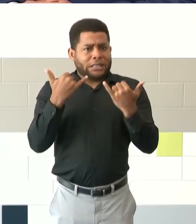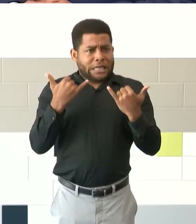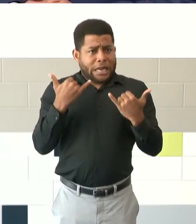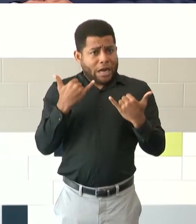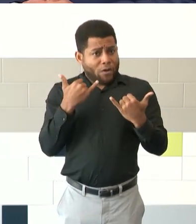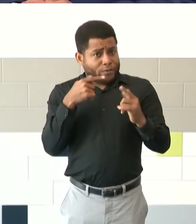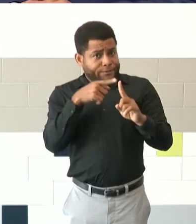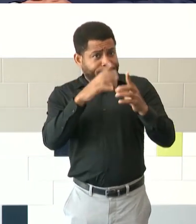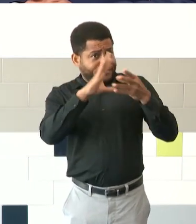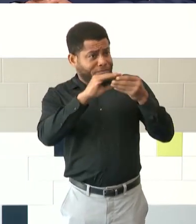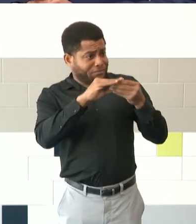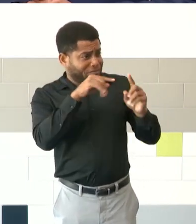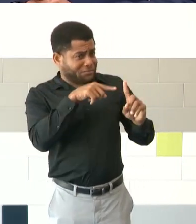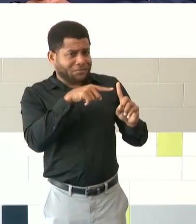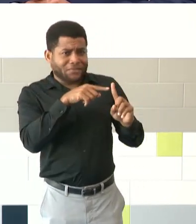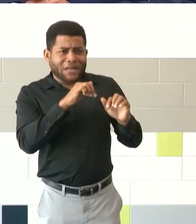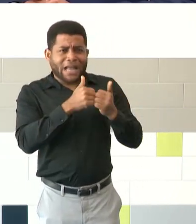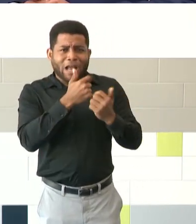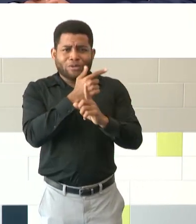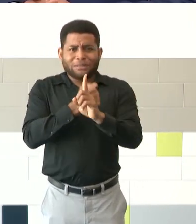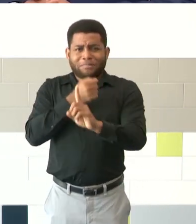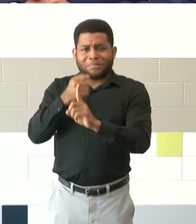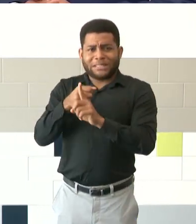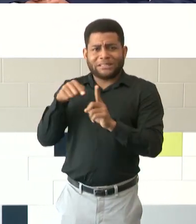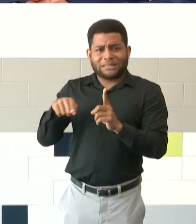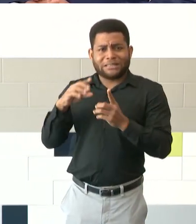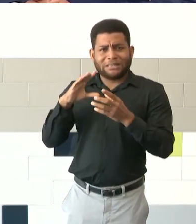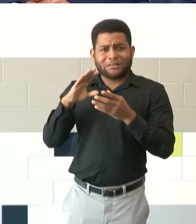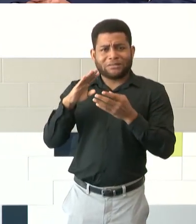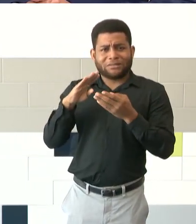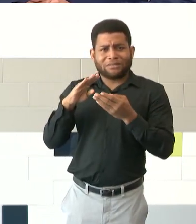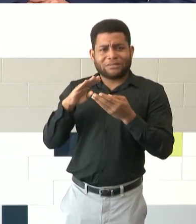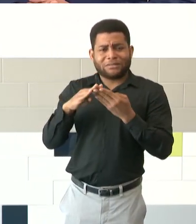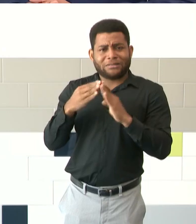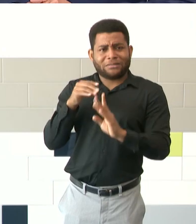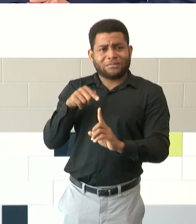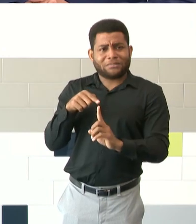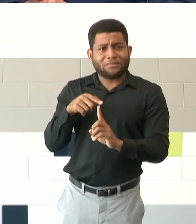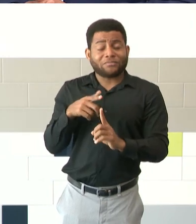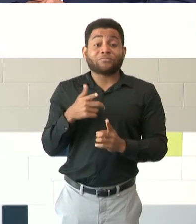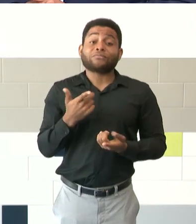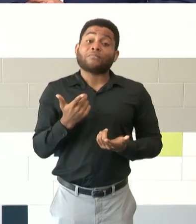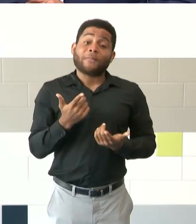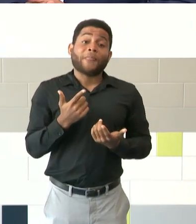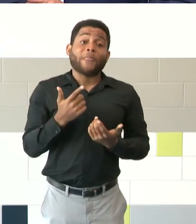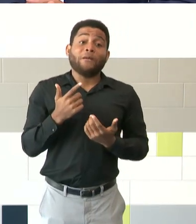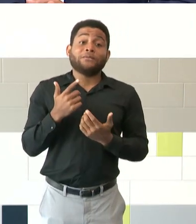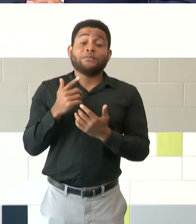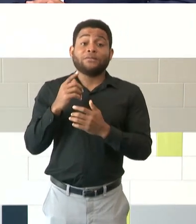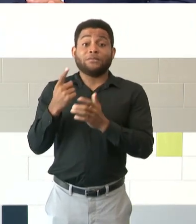think anytime you have an elected official that does something wrong or is accused of doing something wrong,